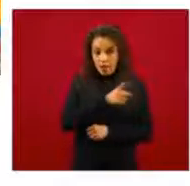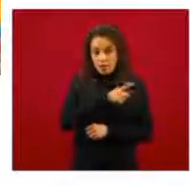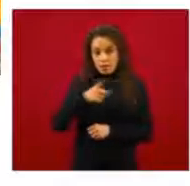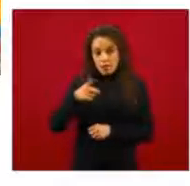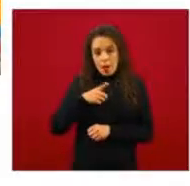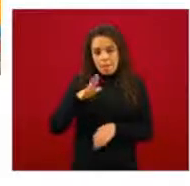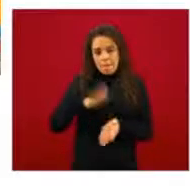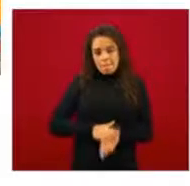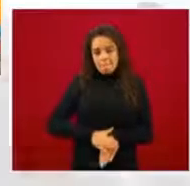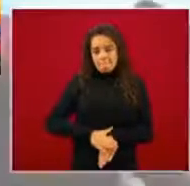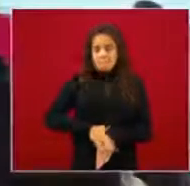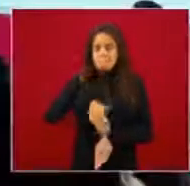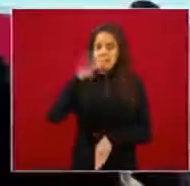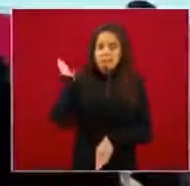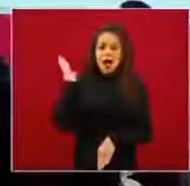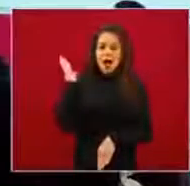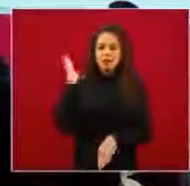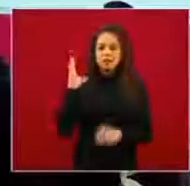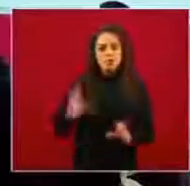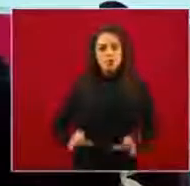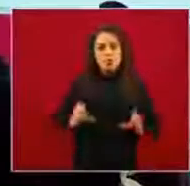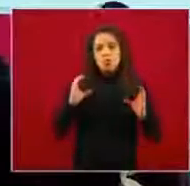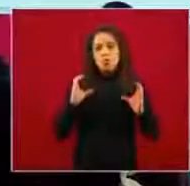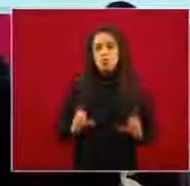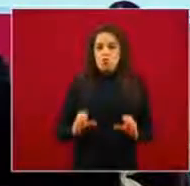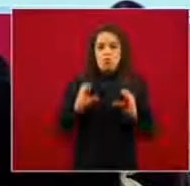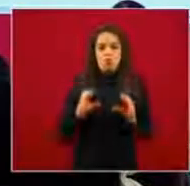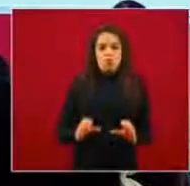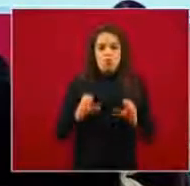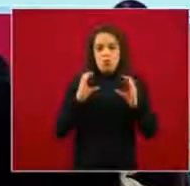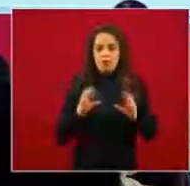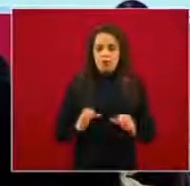right now we must be extremely careful. Next slide.